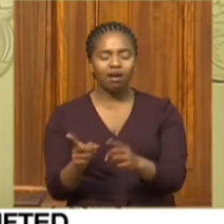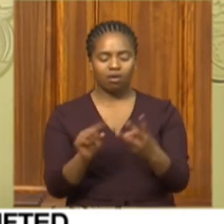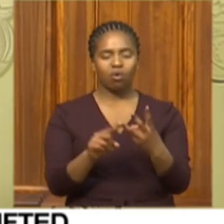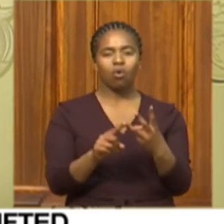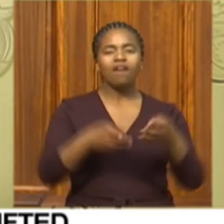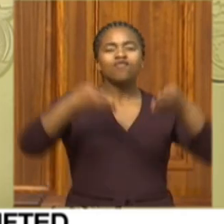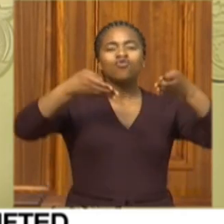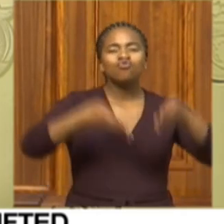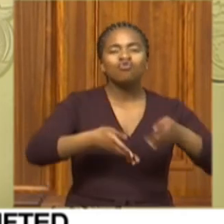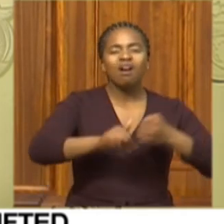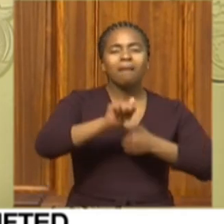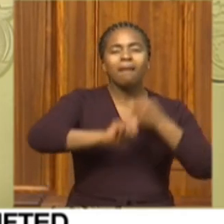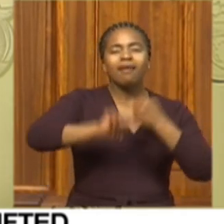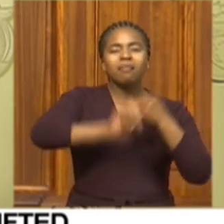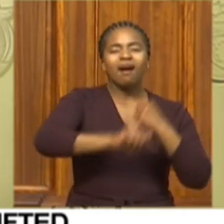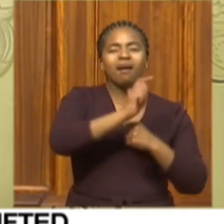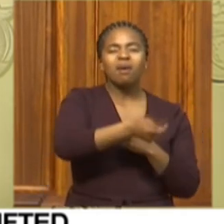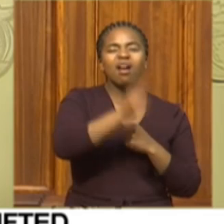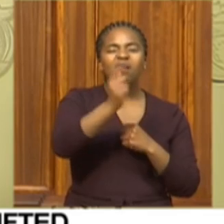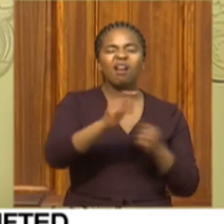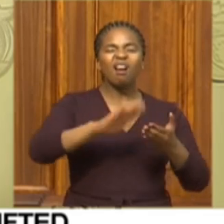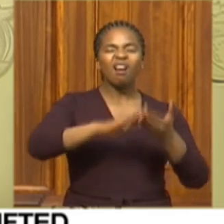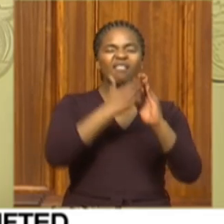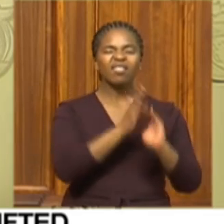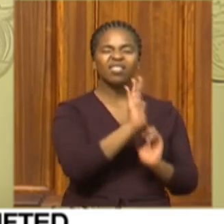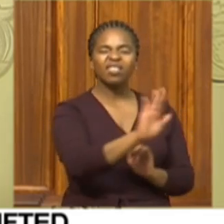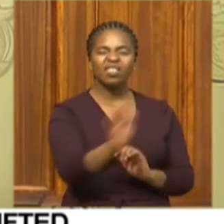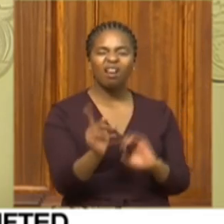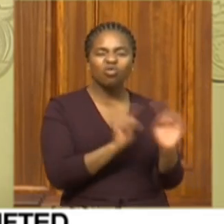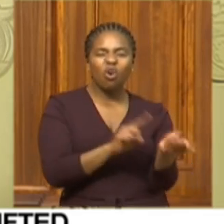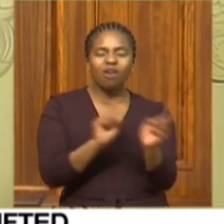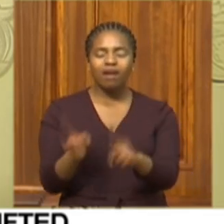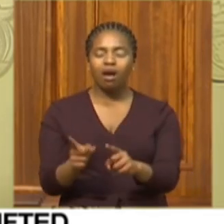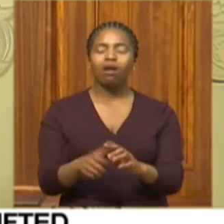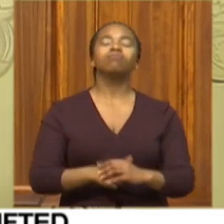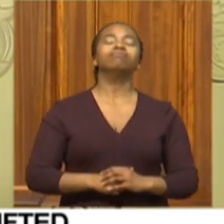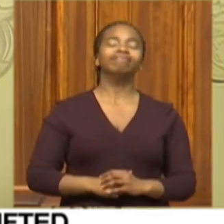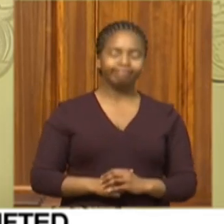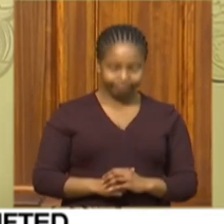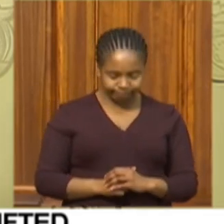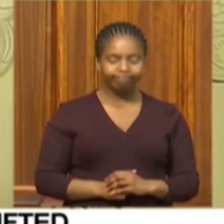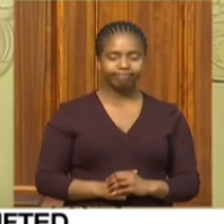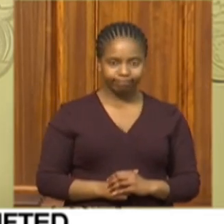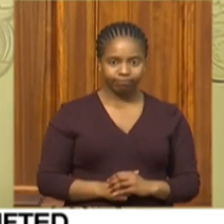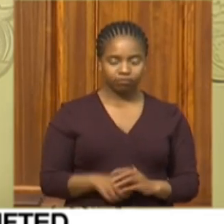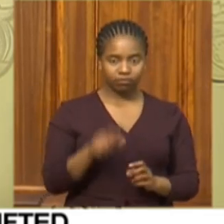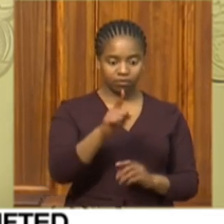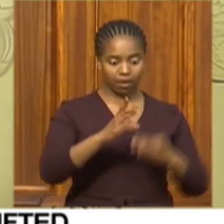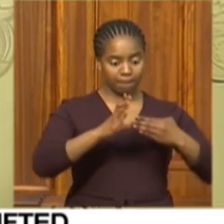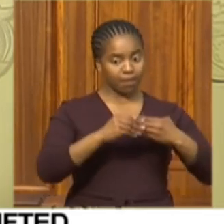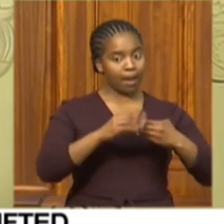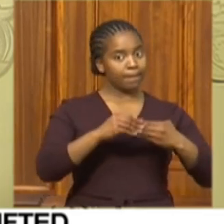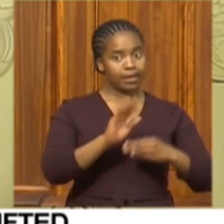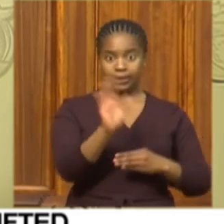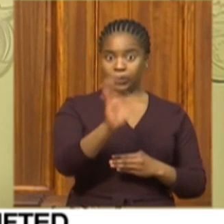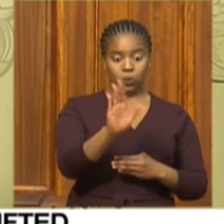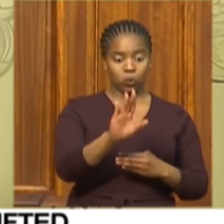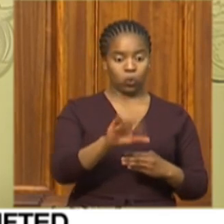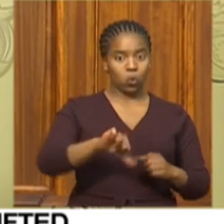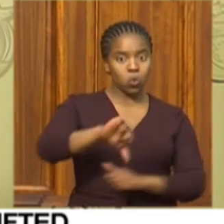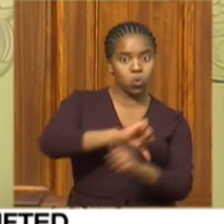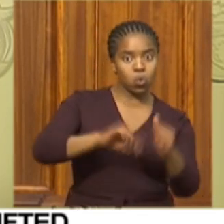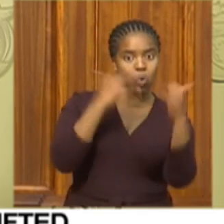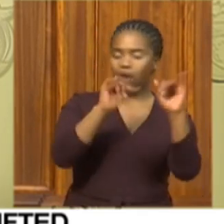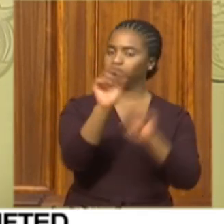a number of them have been at the leading edge of getting their member societies to